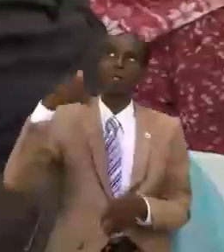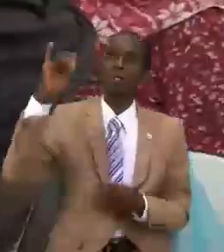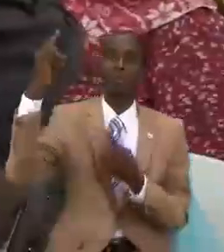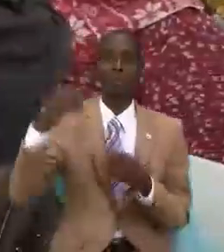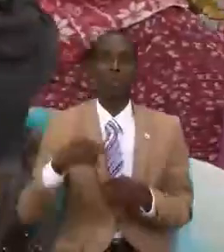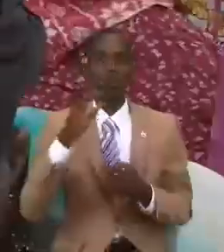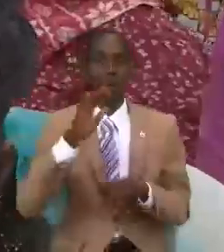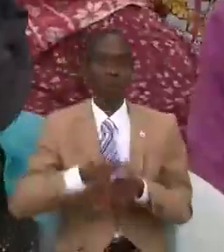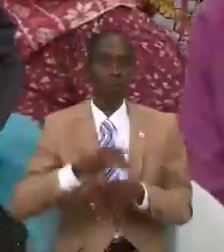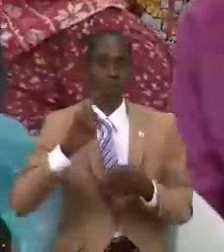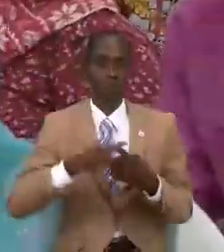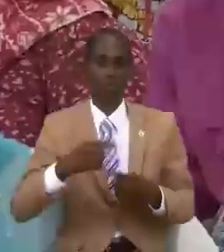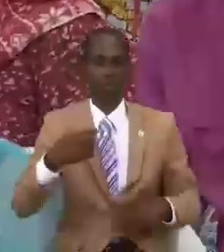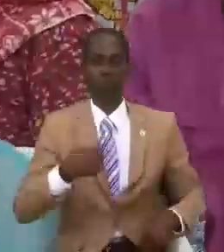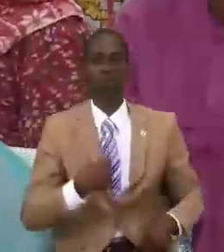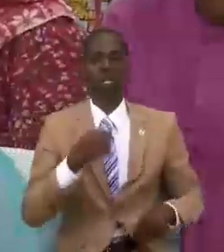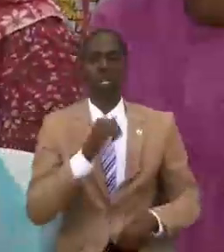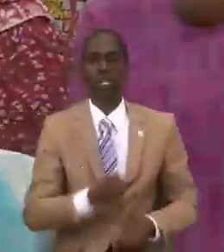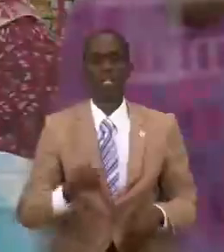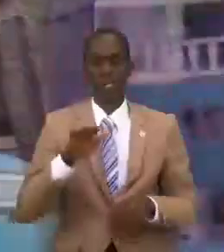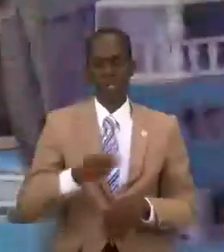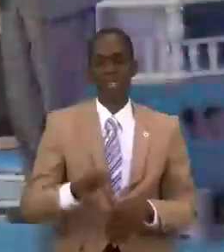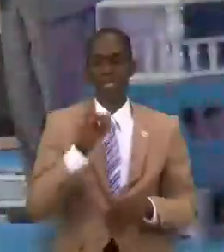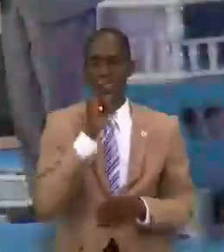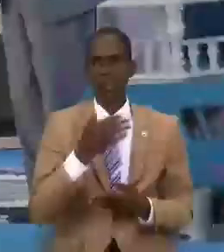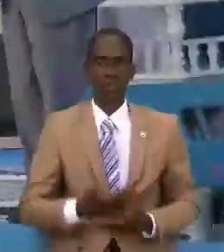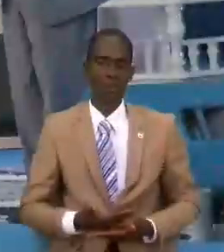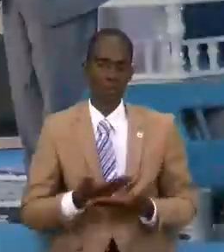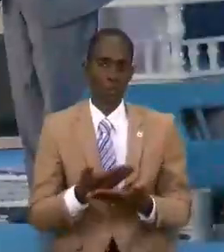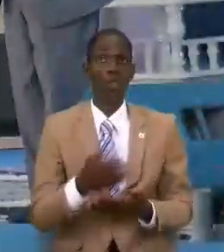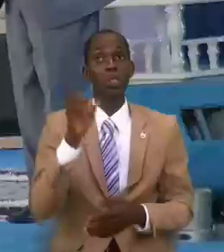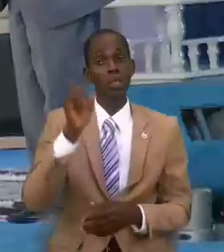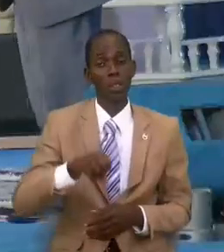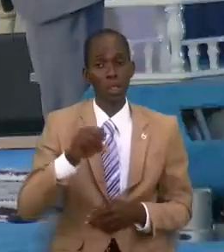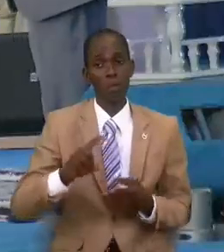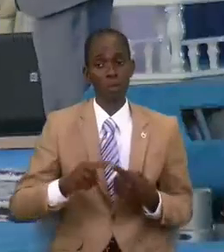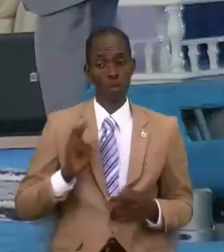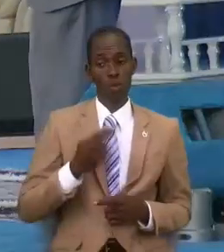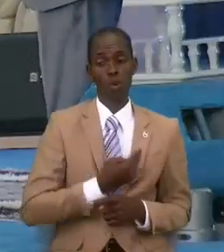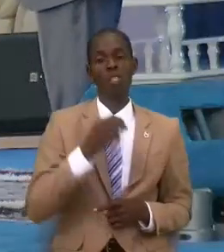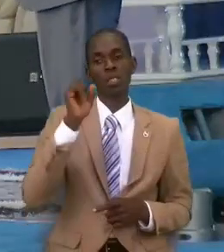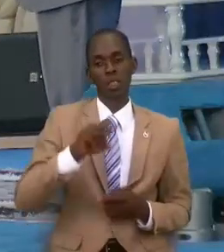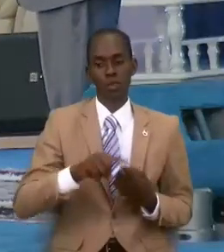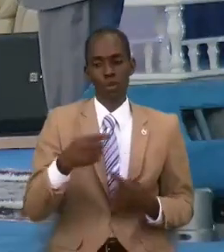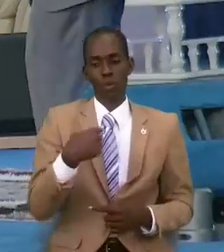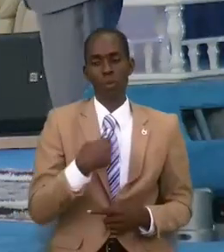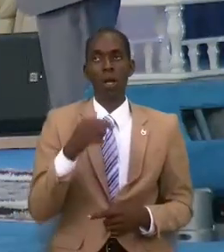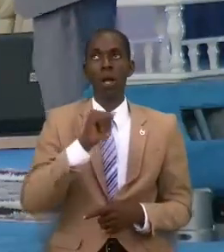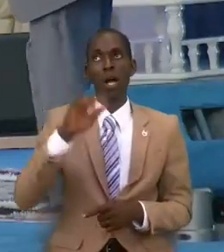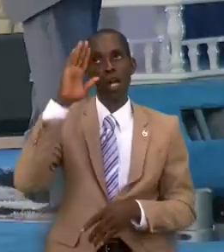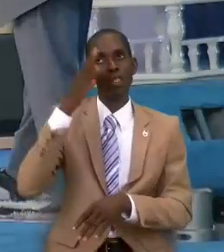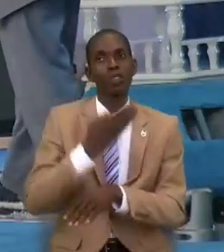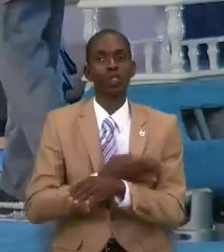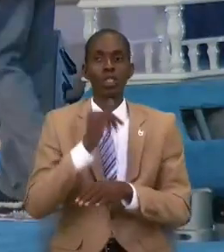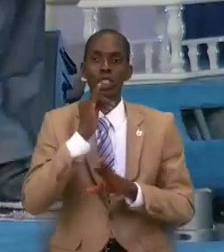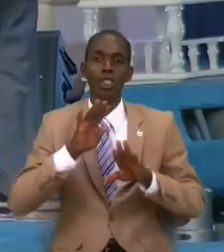us, yes, unto me a son is given, and the government shall be upon his shoulder. You